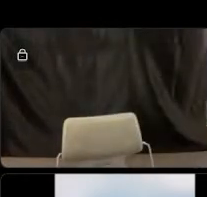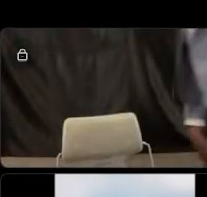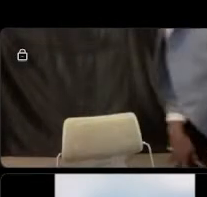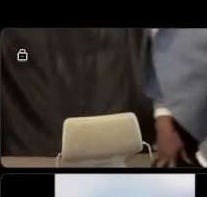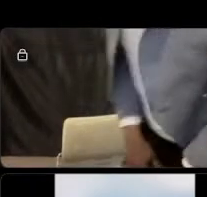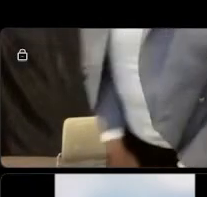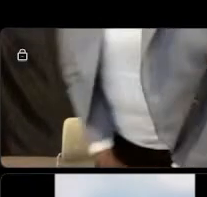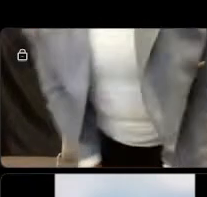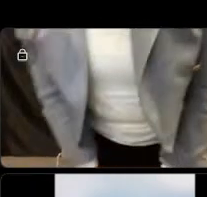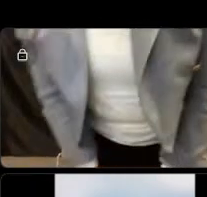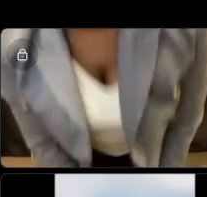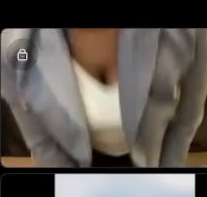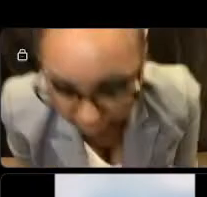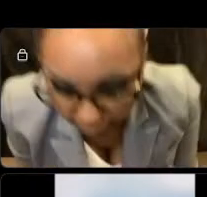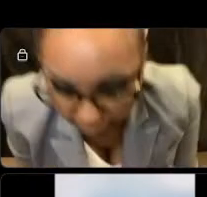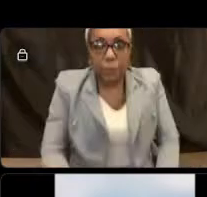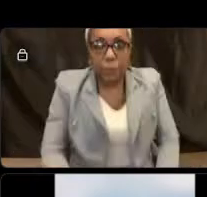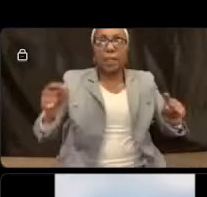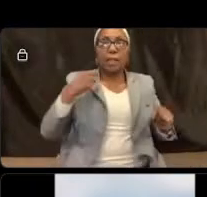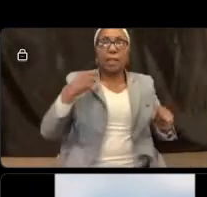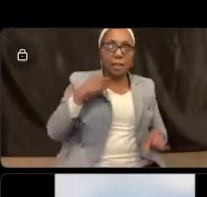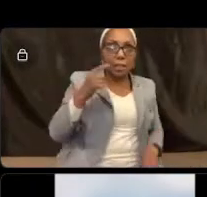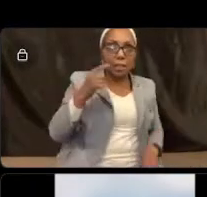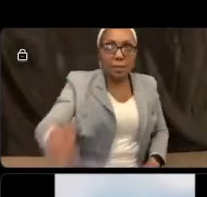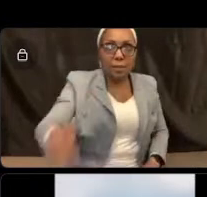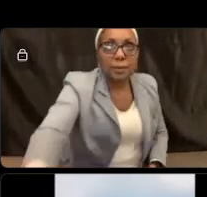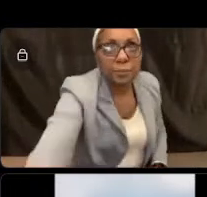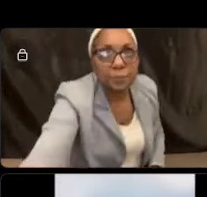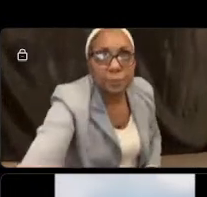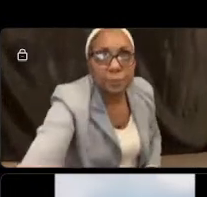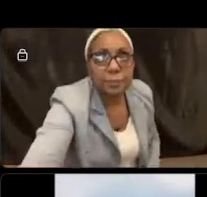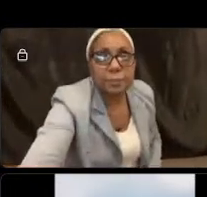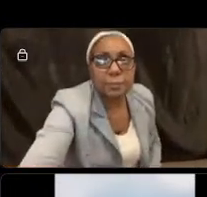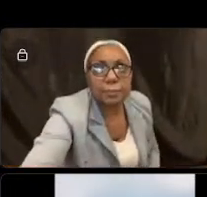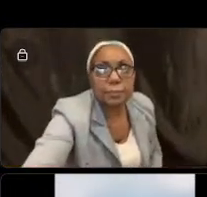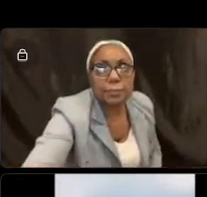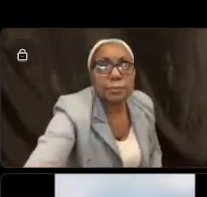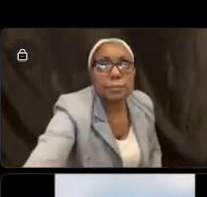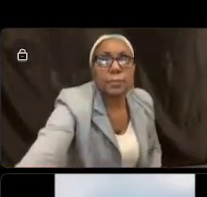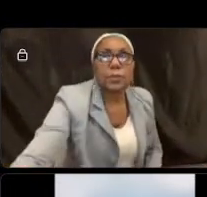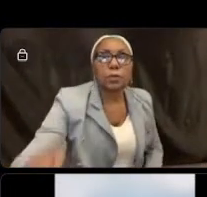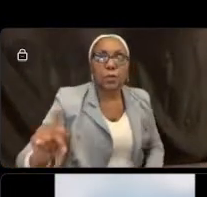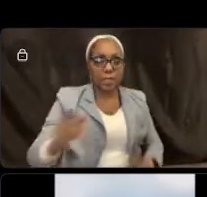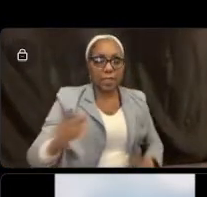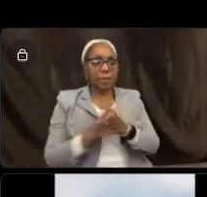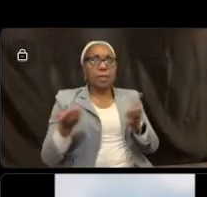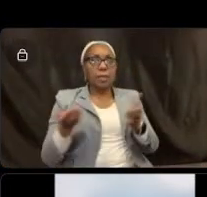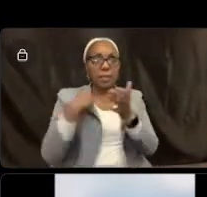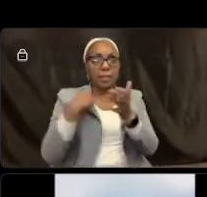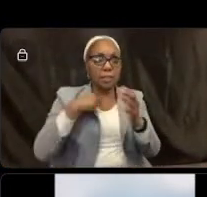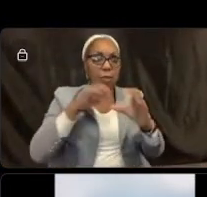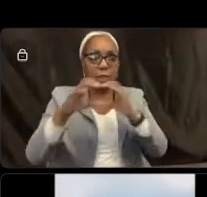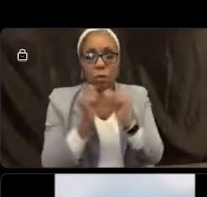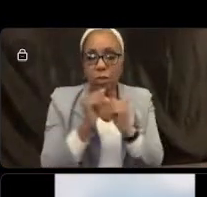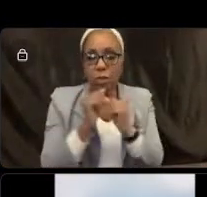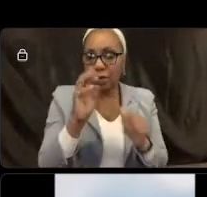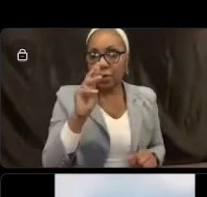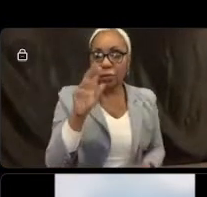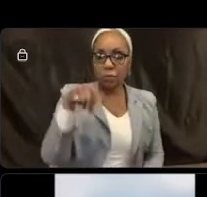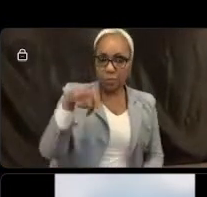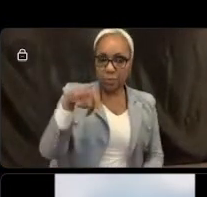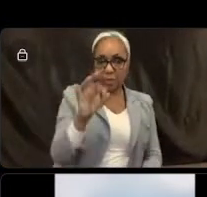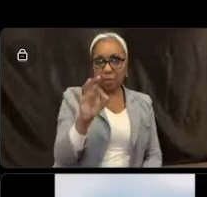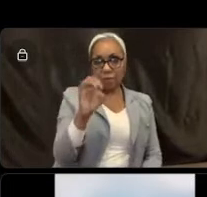think I should at least comment a little bit. So I did have a conversation with Mr. Pfeiffer that